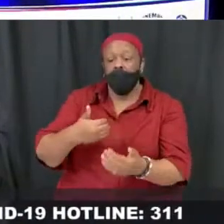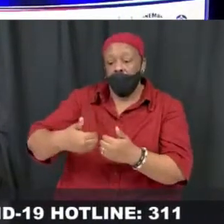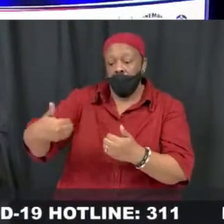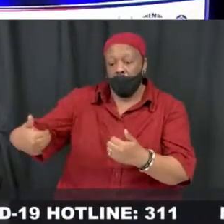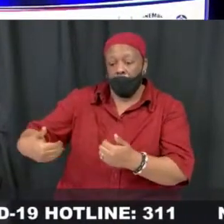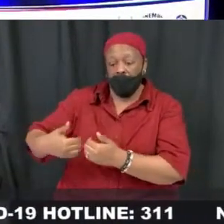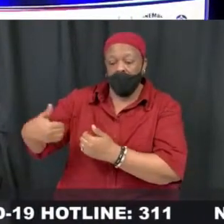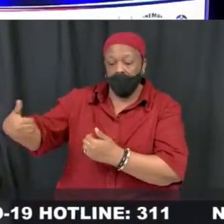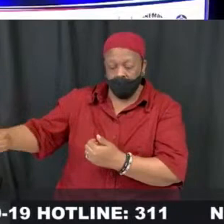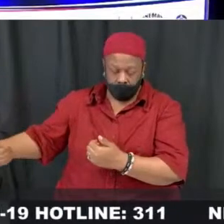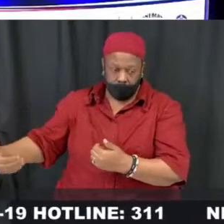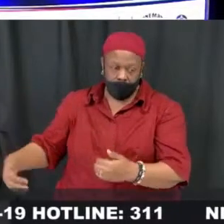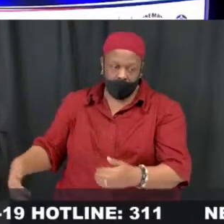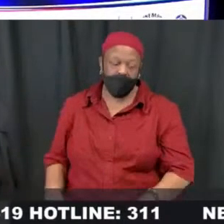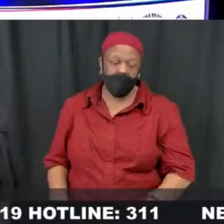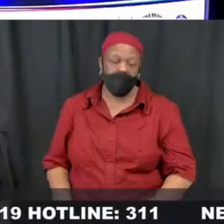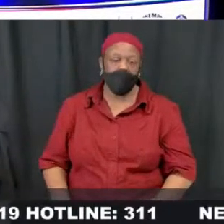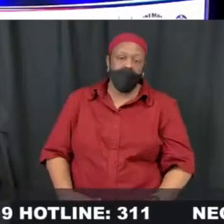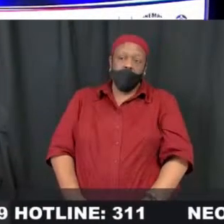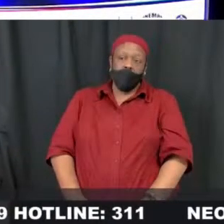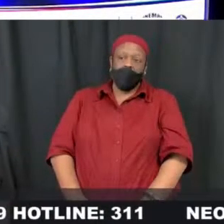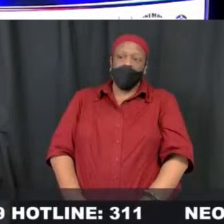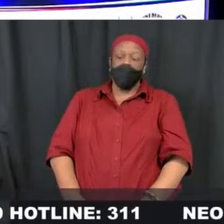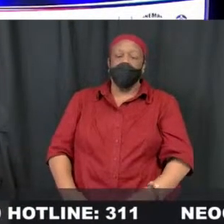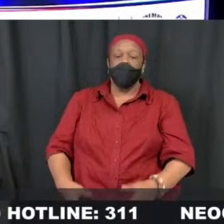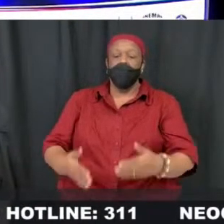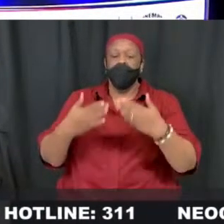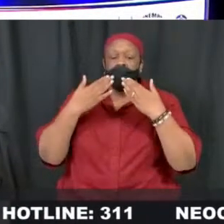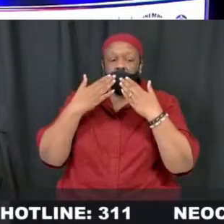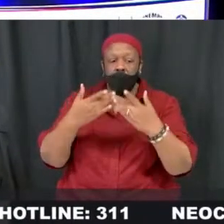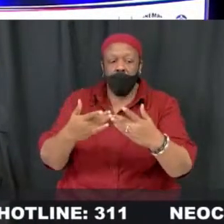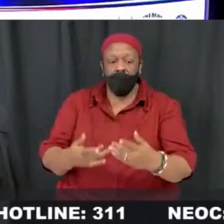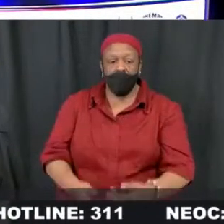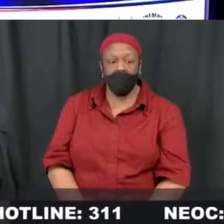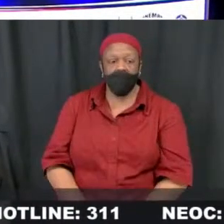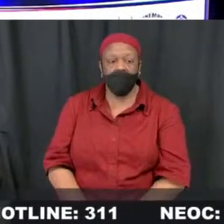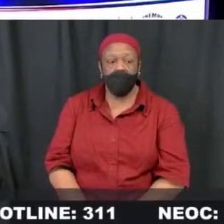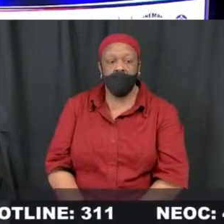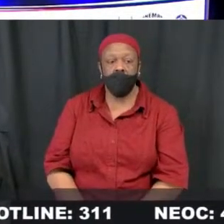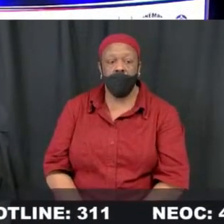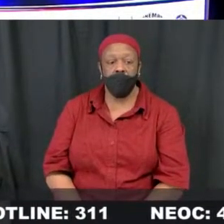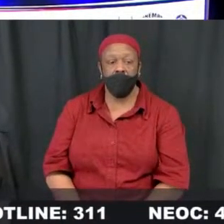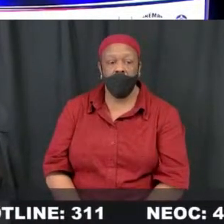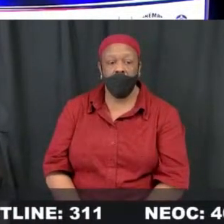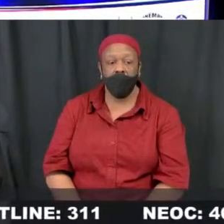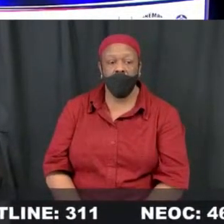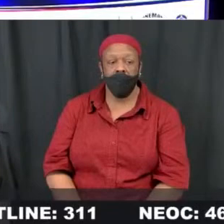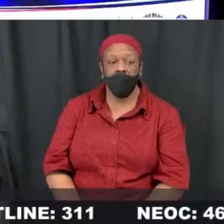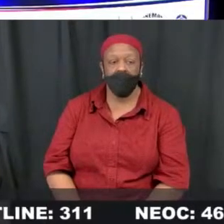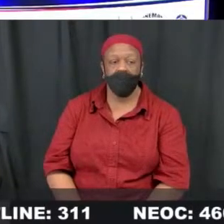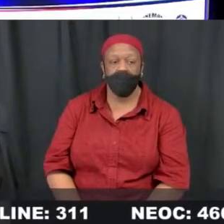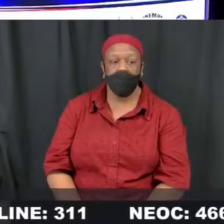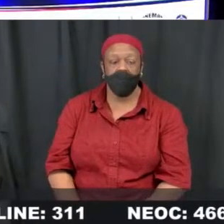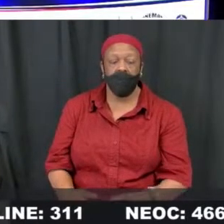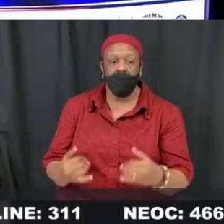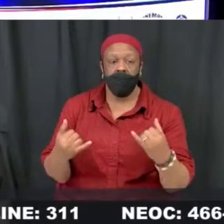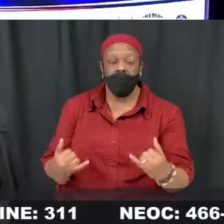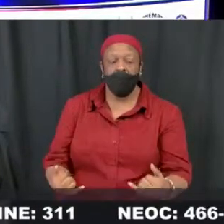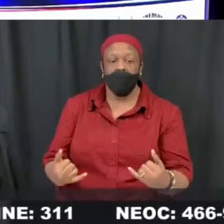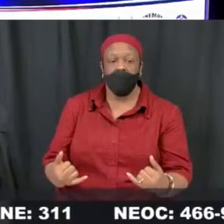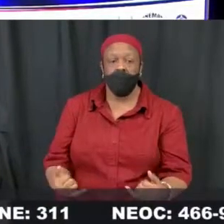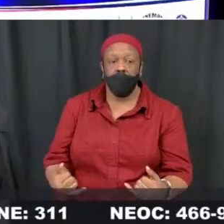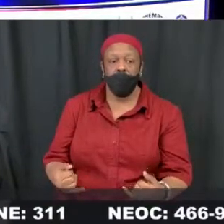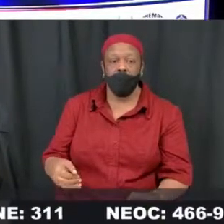Thank you very much, Superintendent. I now invite the Honorable Akila Byron Nisbet,